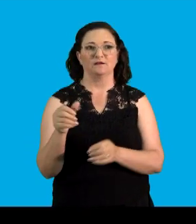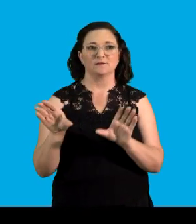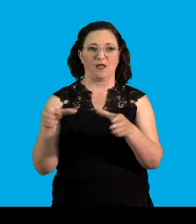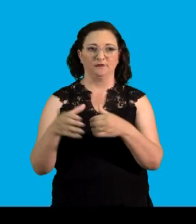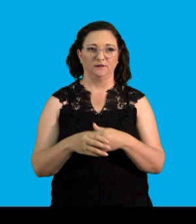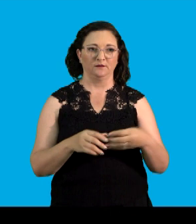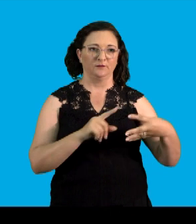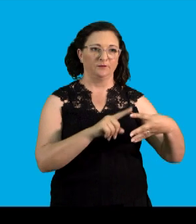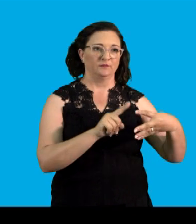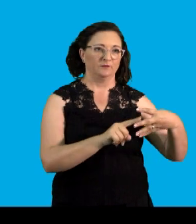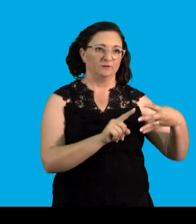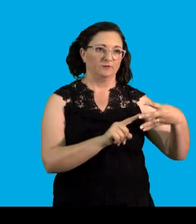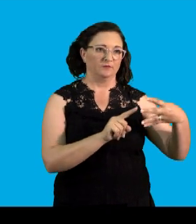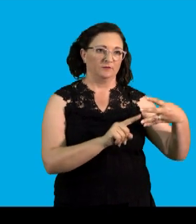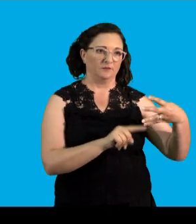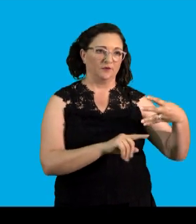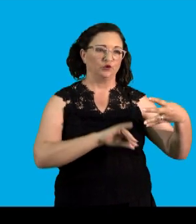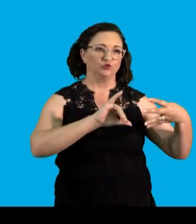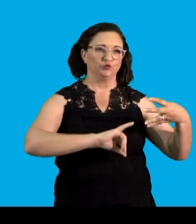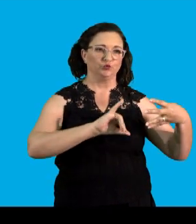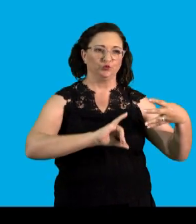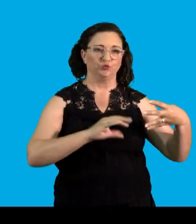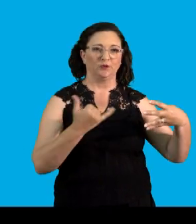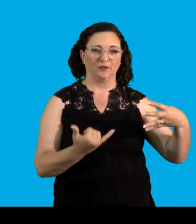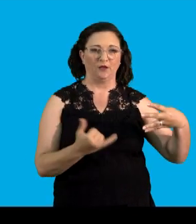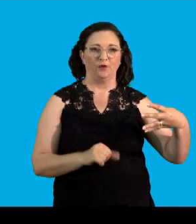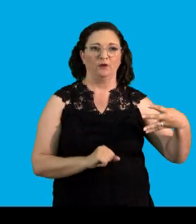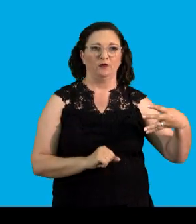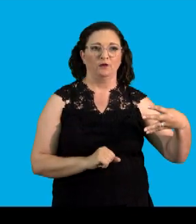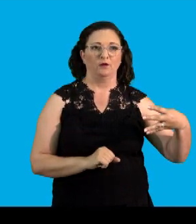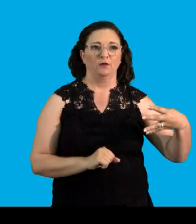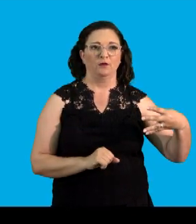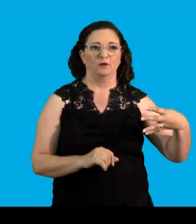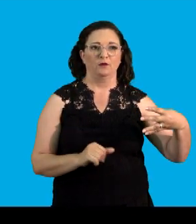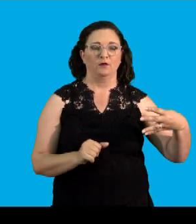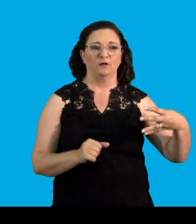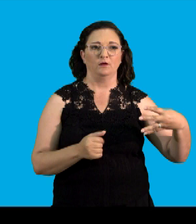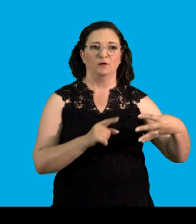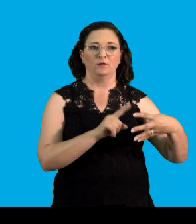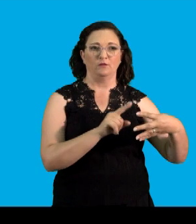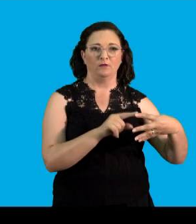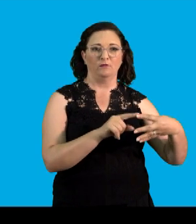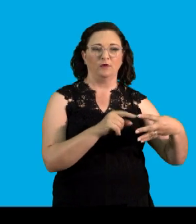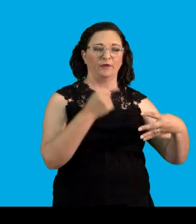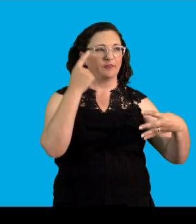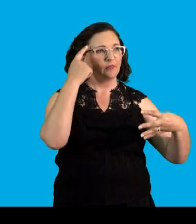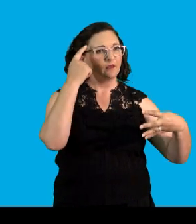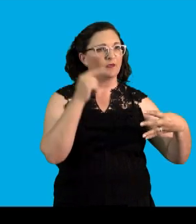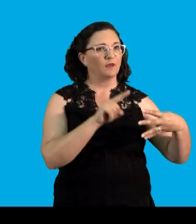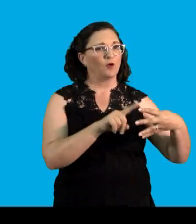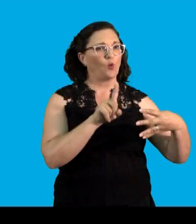of these options is your answer. So which one do you think is the answer? So now you're starting off, you're going to do this